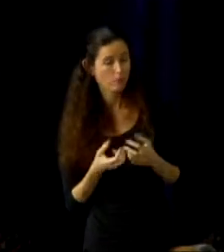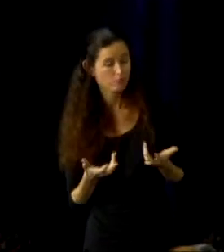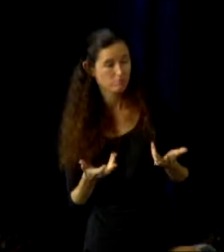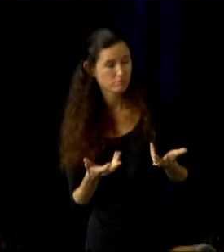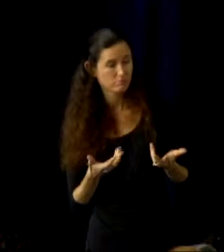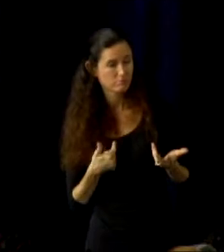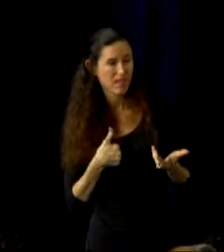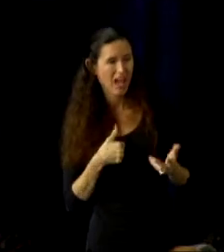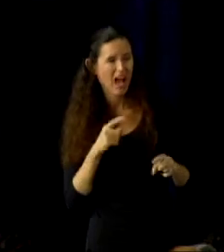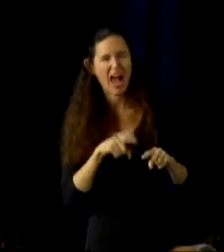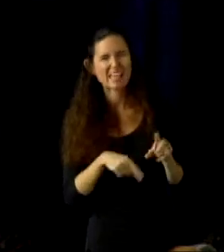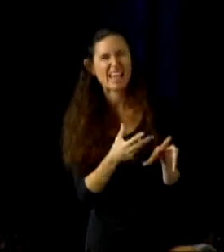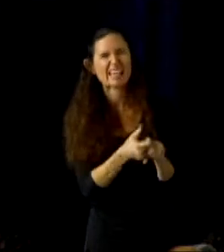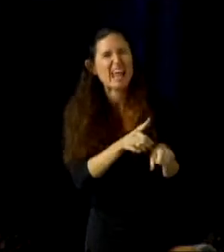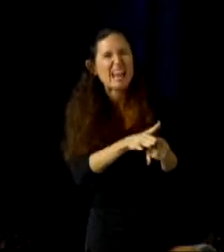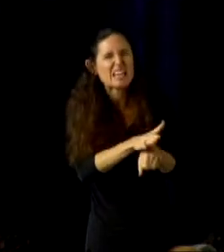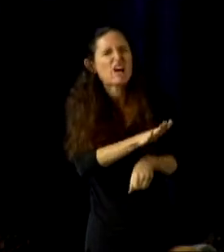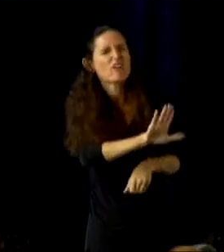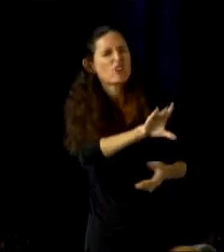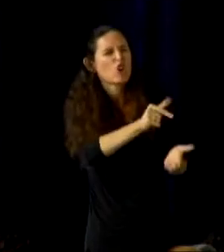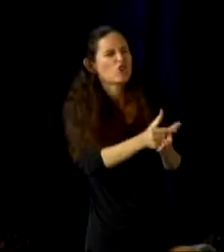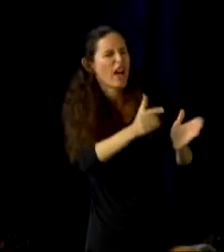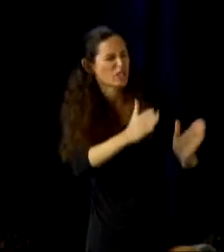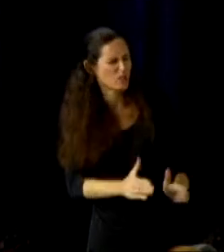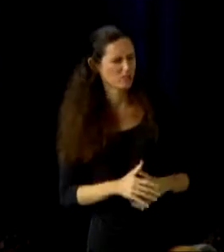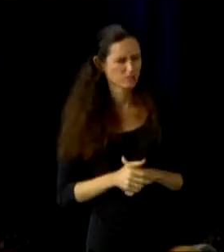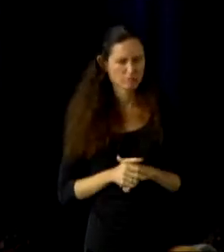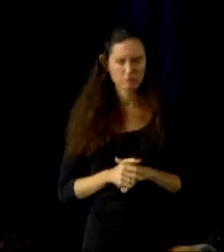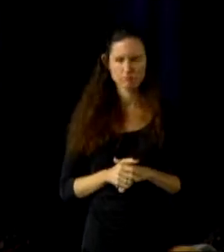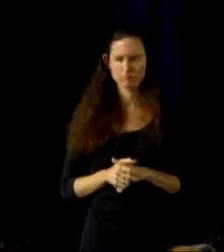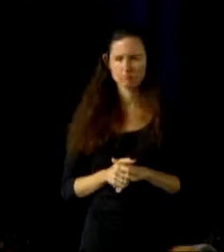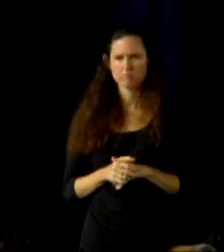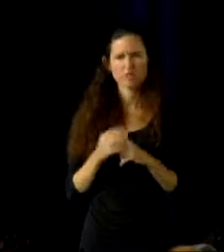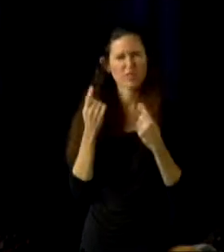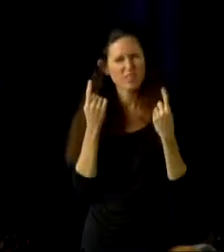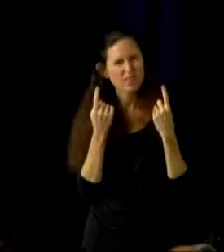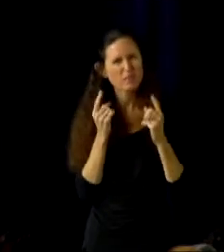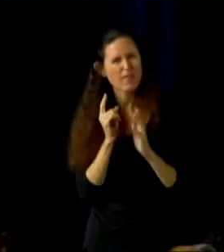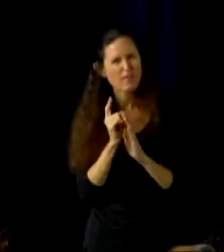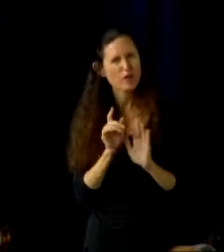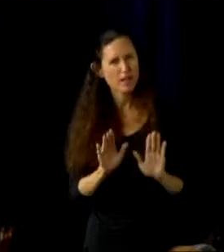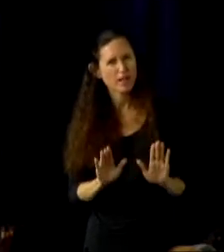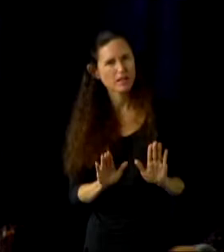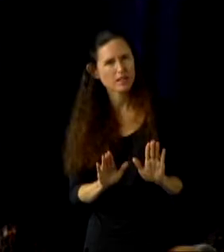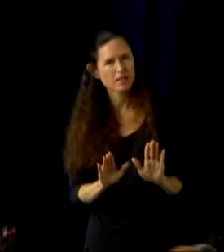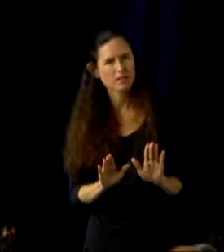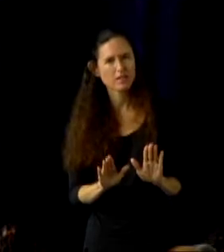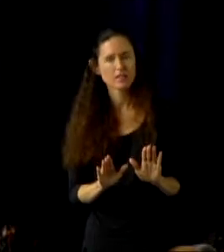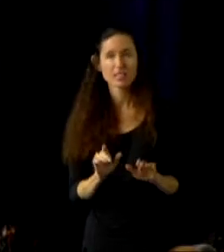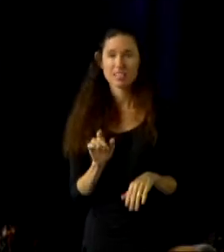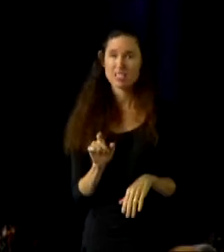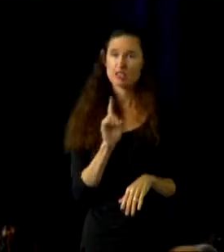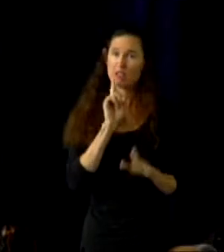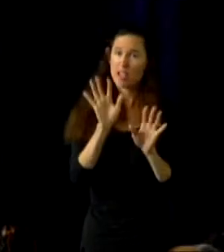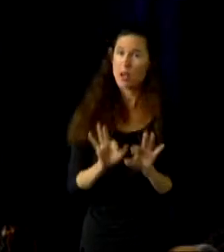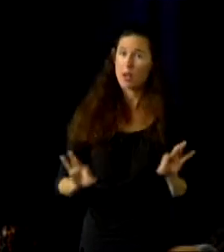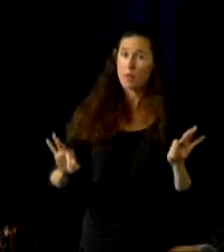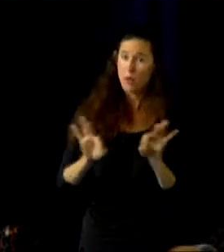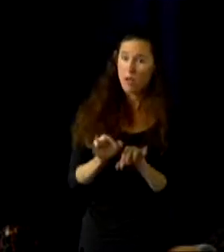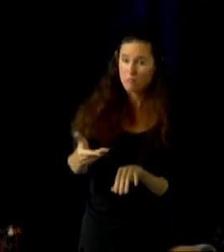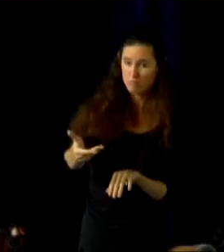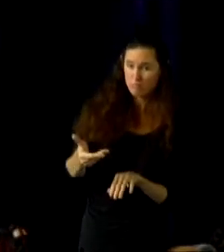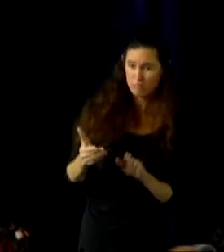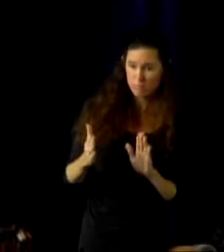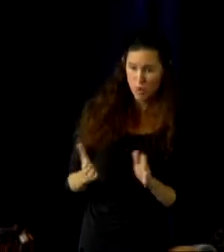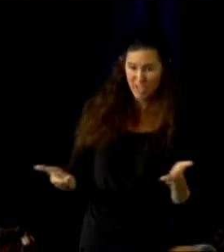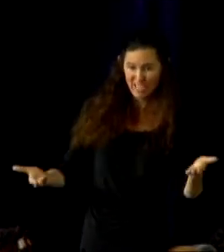can't get enough of your graduates. And I want you to think about that. Here's a major employer in town